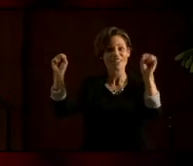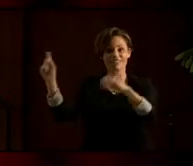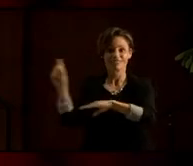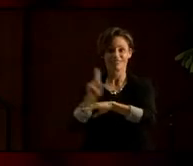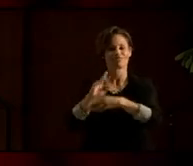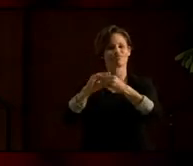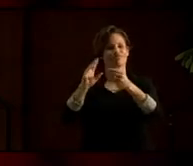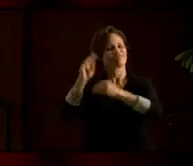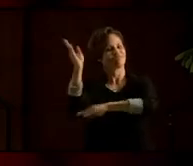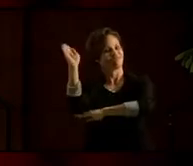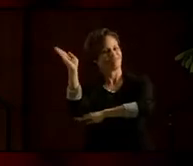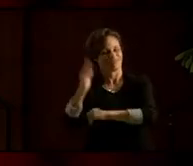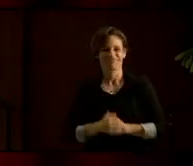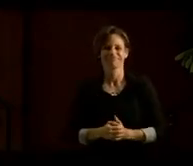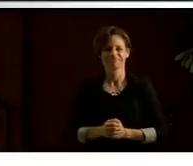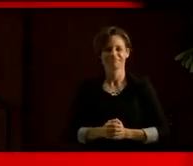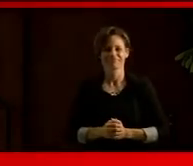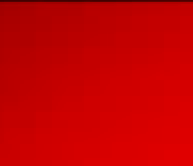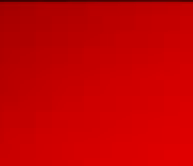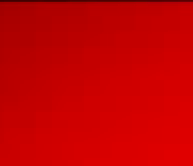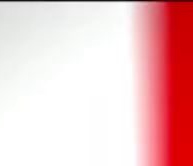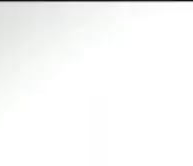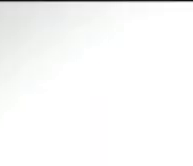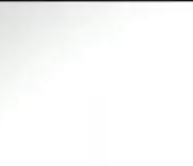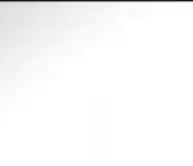convocation address.